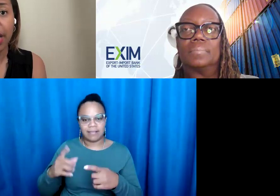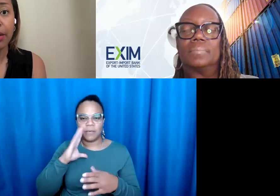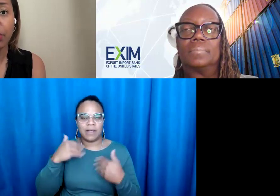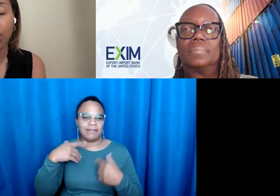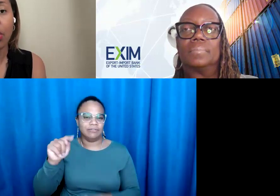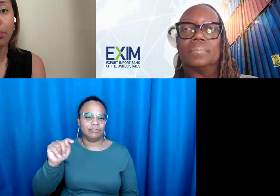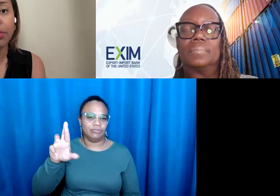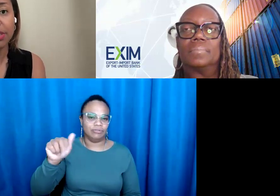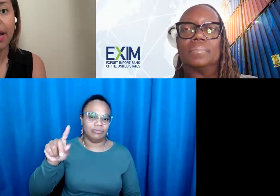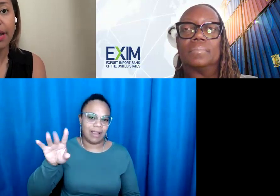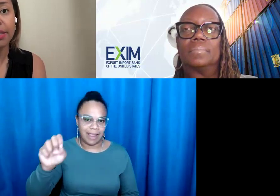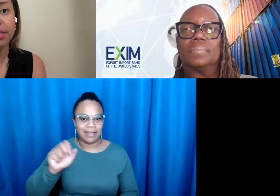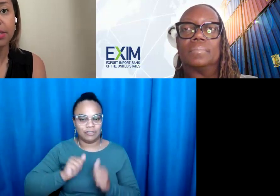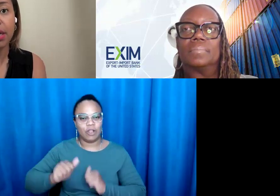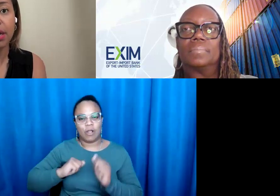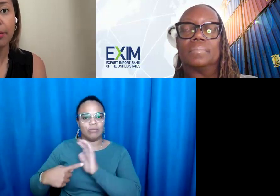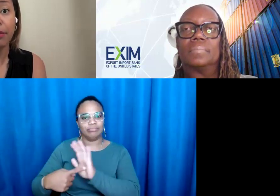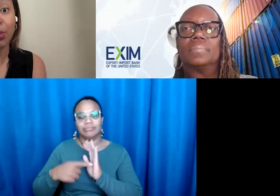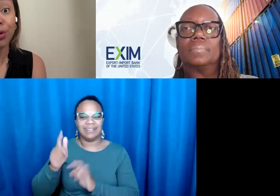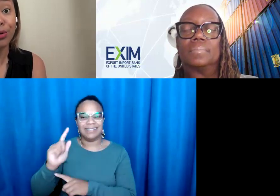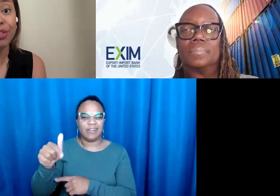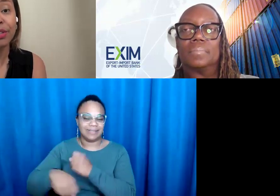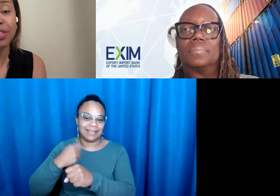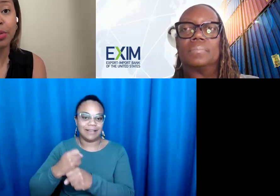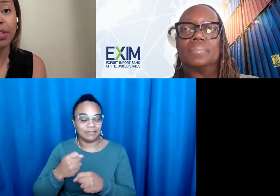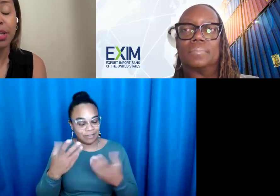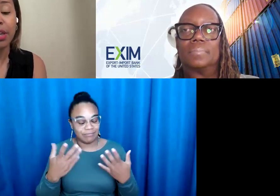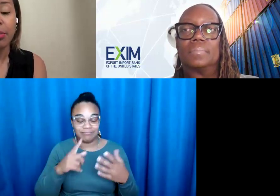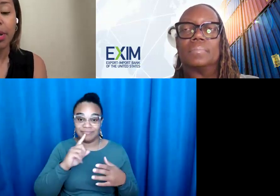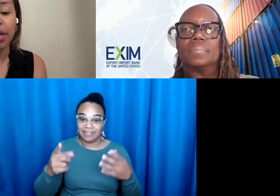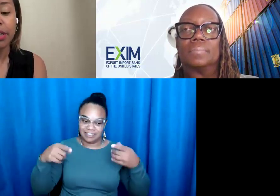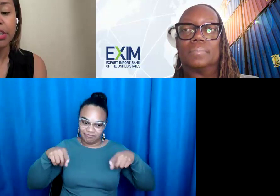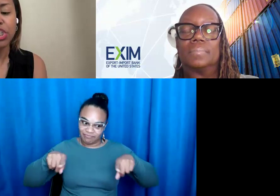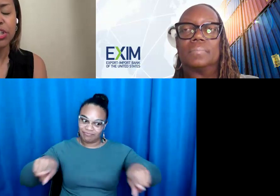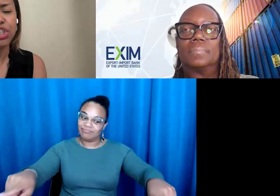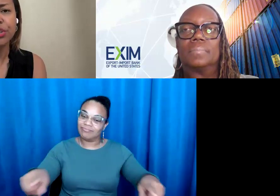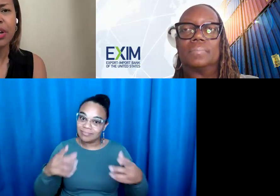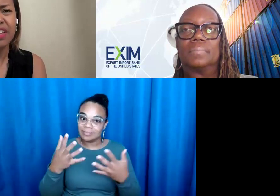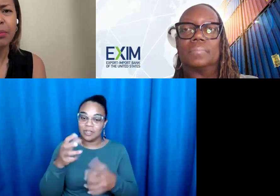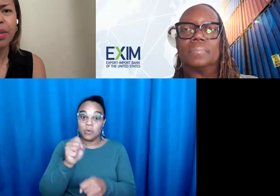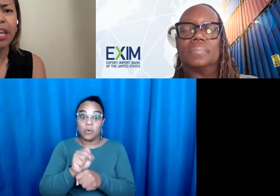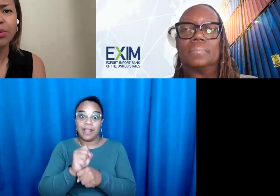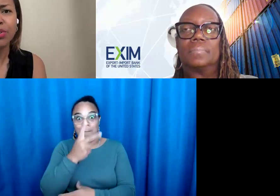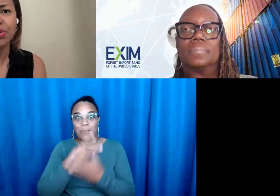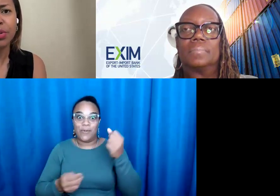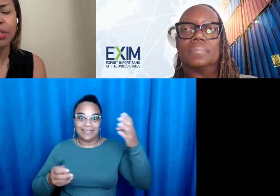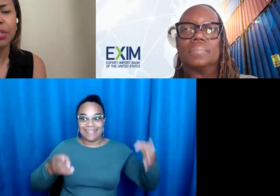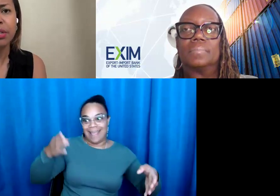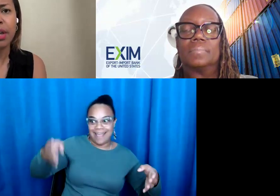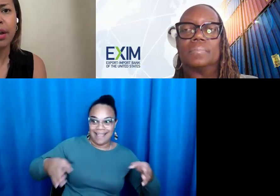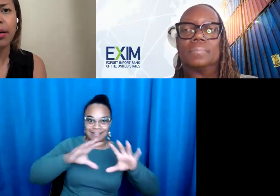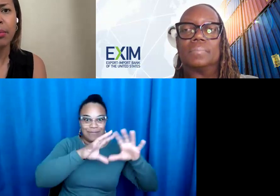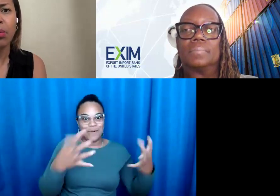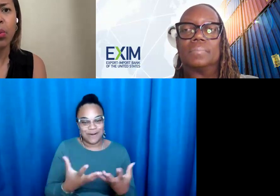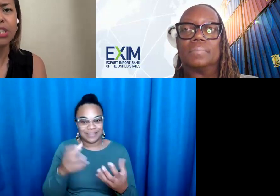in tandem, kind of working on both sides of the world, so to speak, but just the sheer thought of even being able to